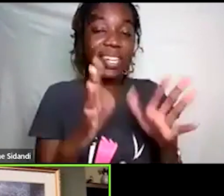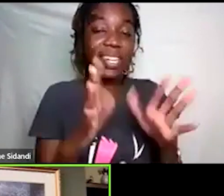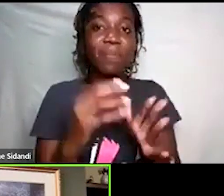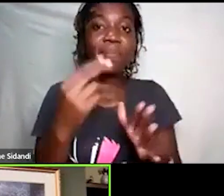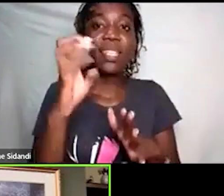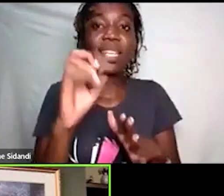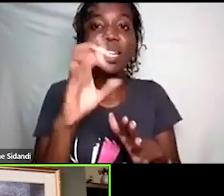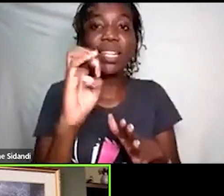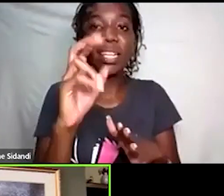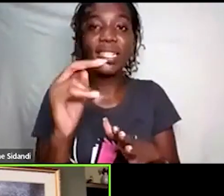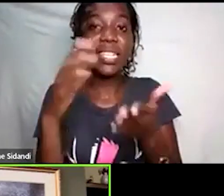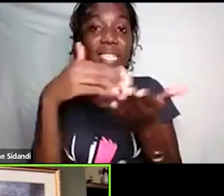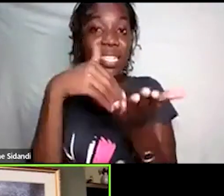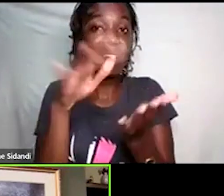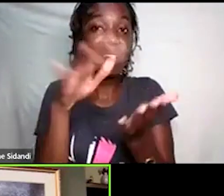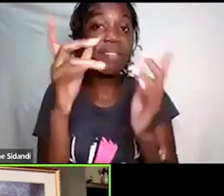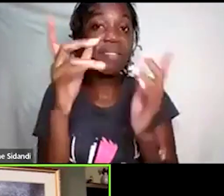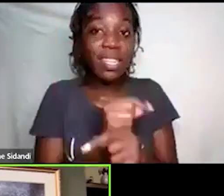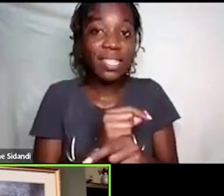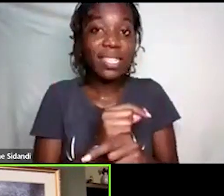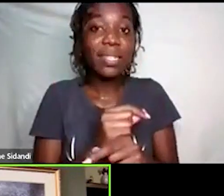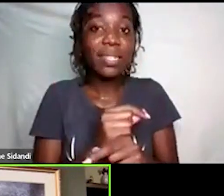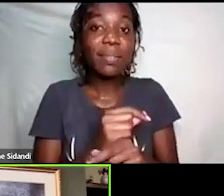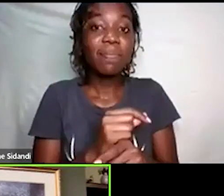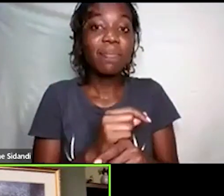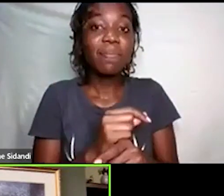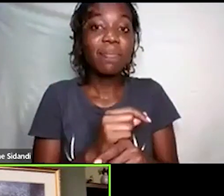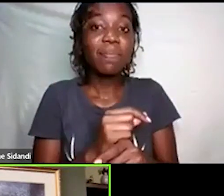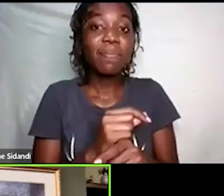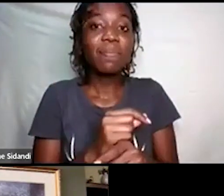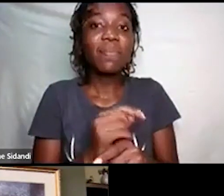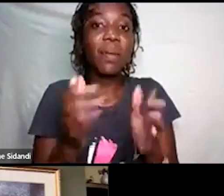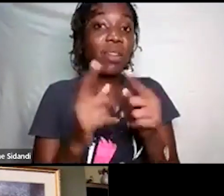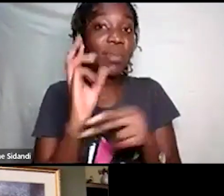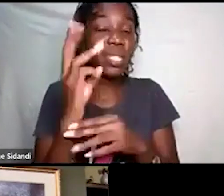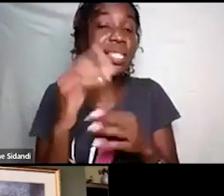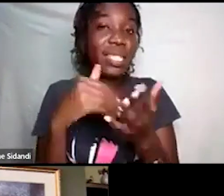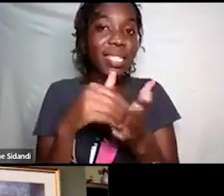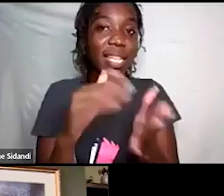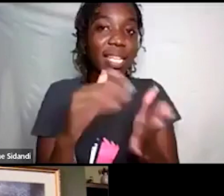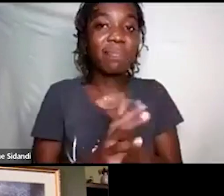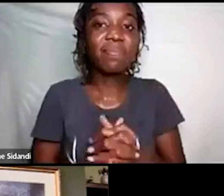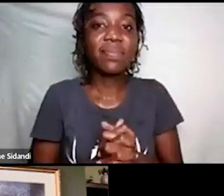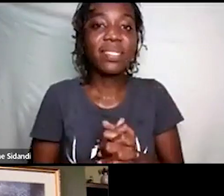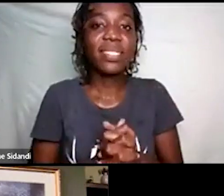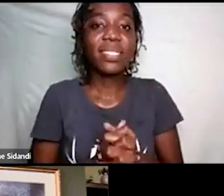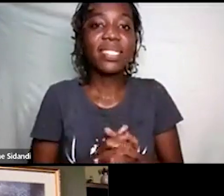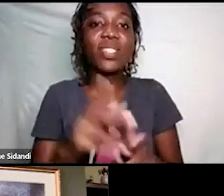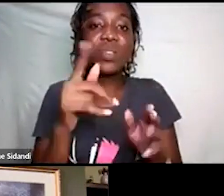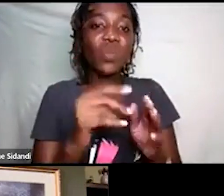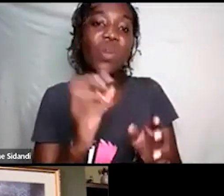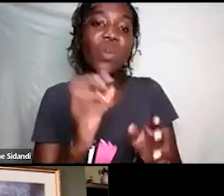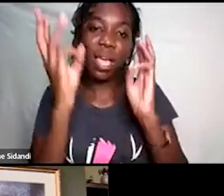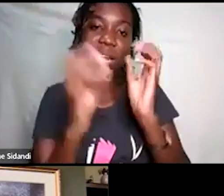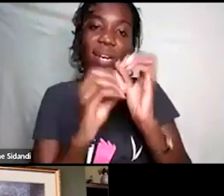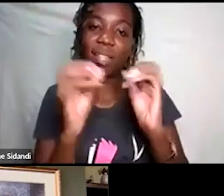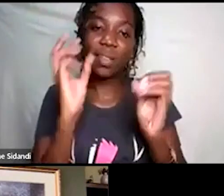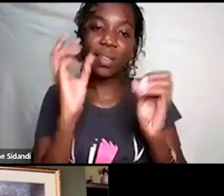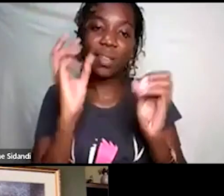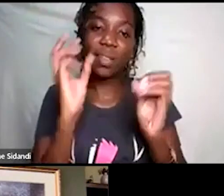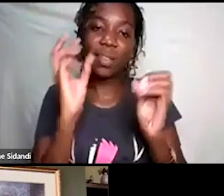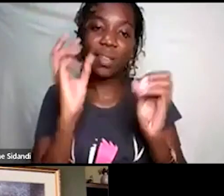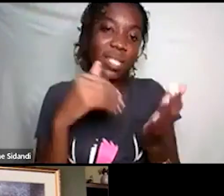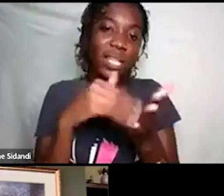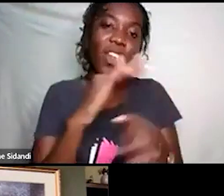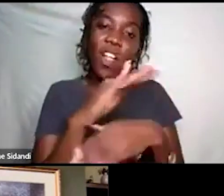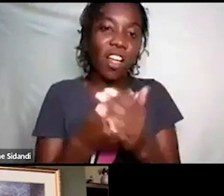and panelists. Yes, I'll give the whole thing. But don't worry, we will get all of them. Please don't struggle listening to them